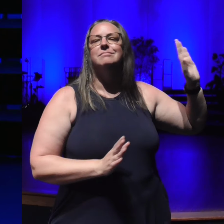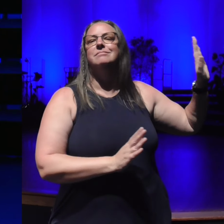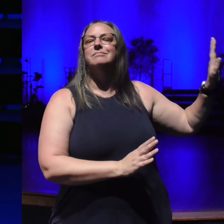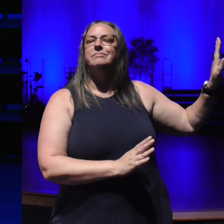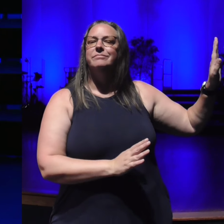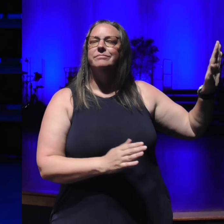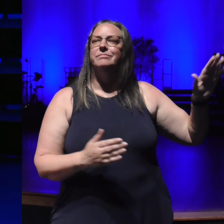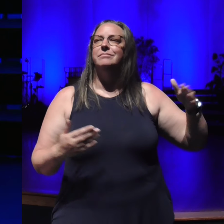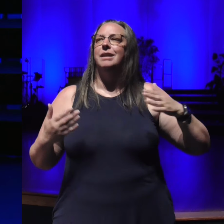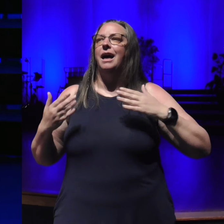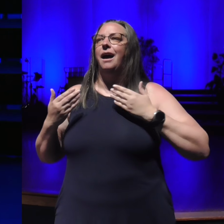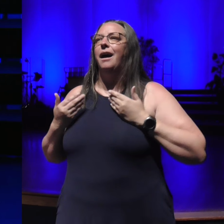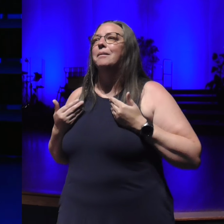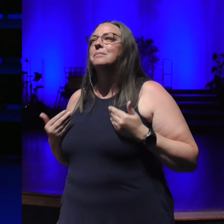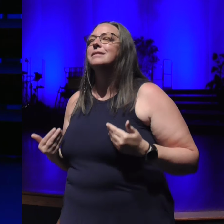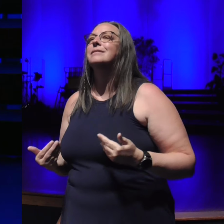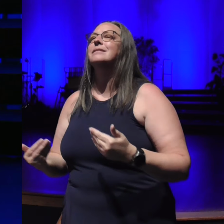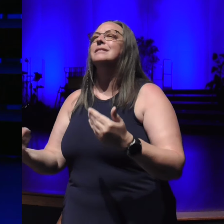of God.